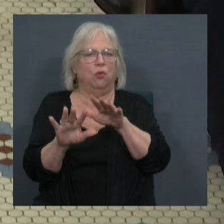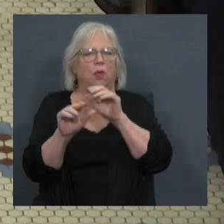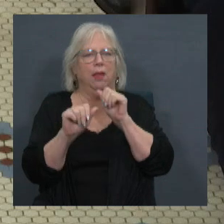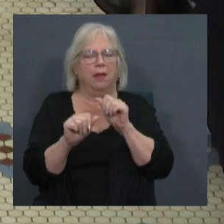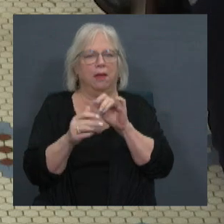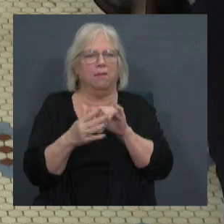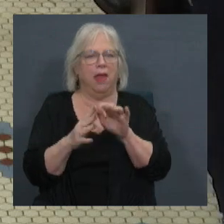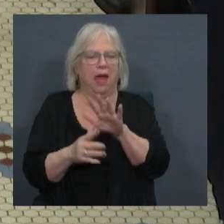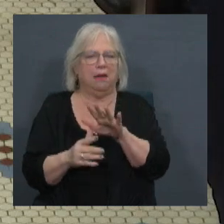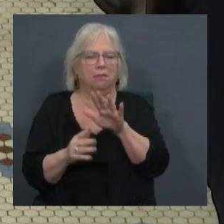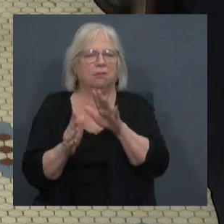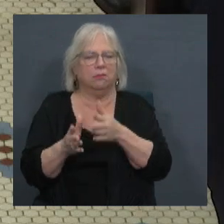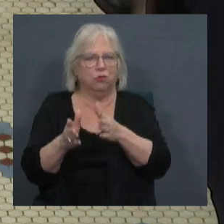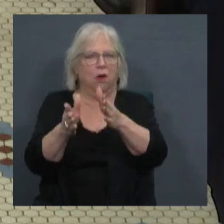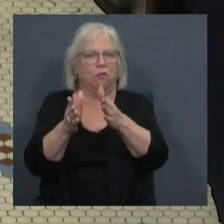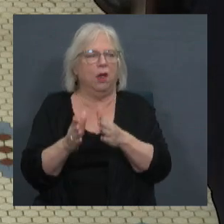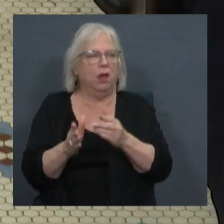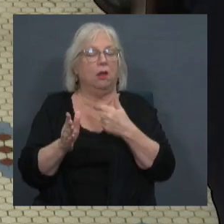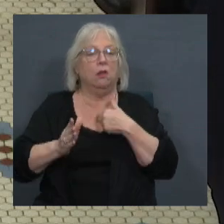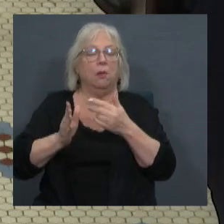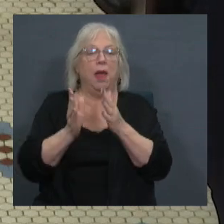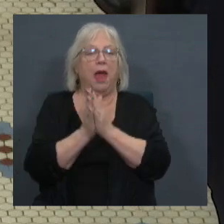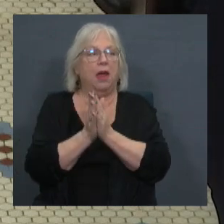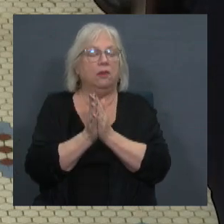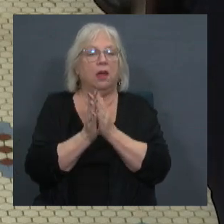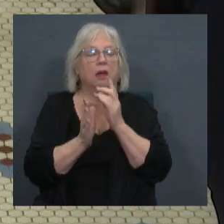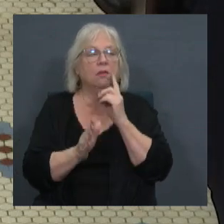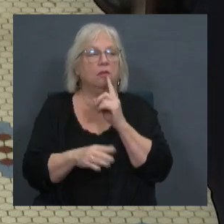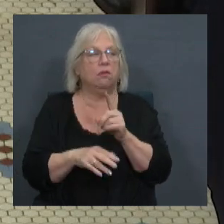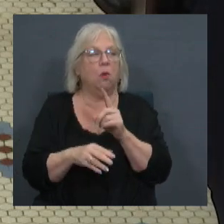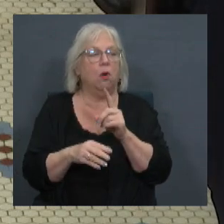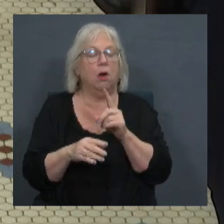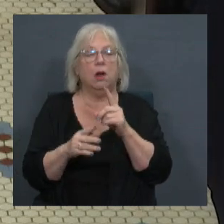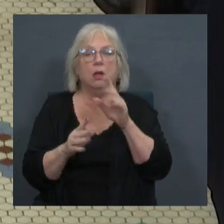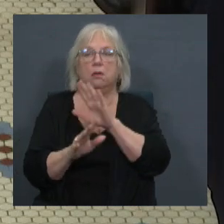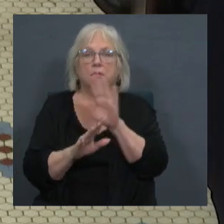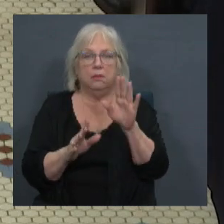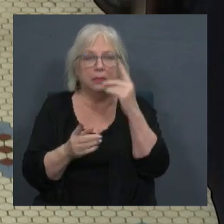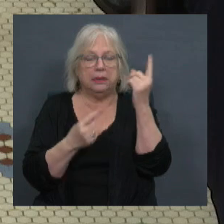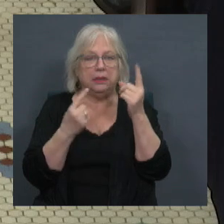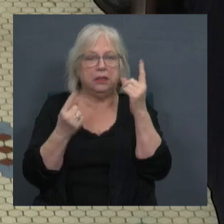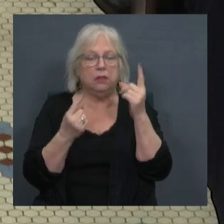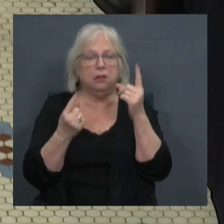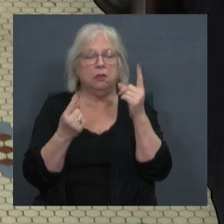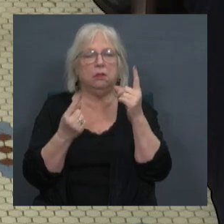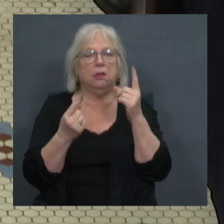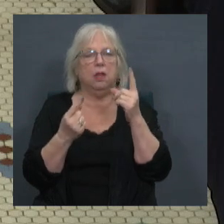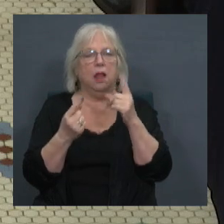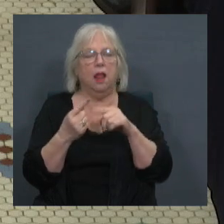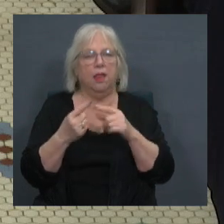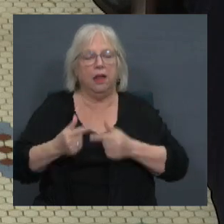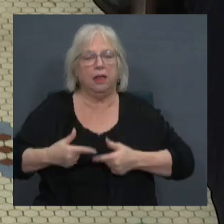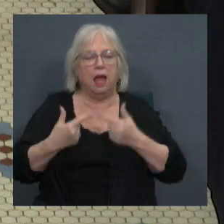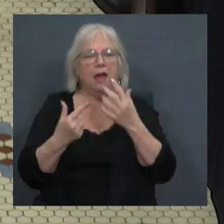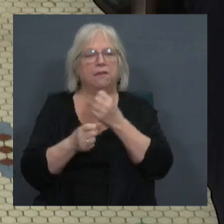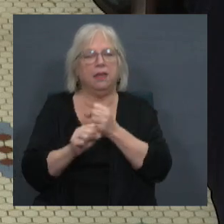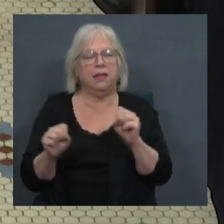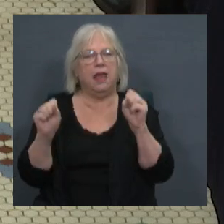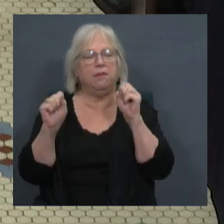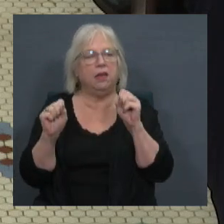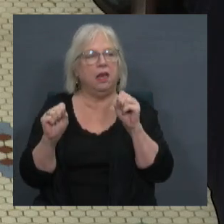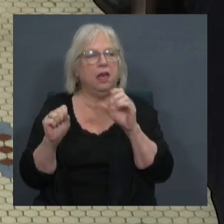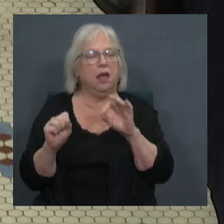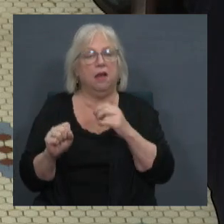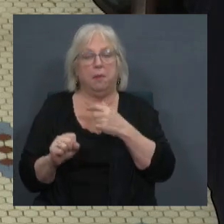vicinity. So I'm asking just for the consideration of the life and the safety